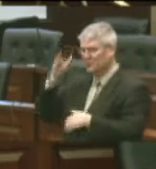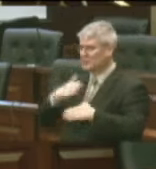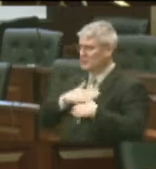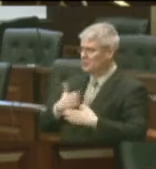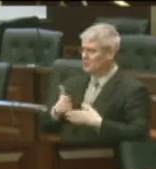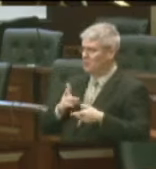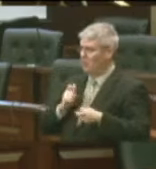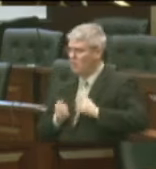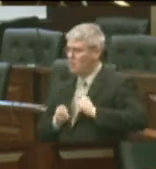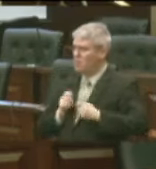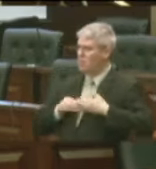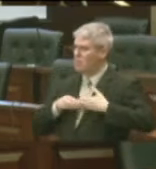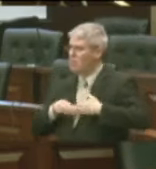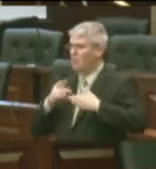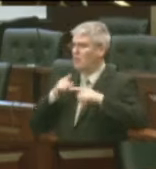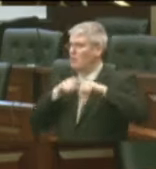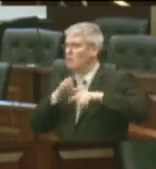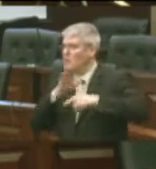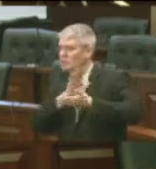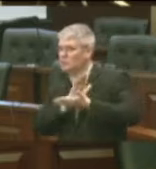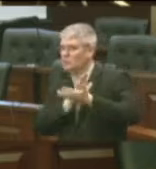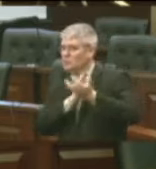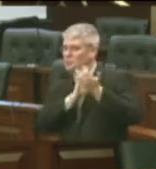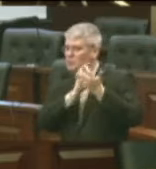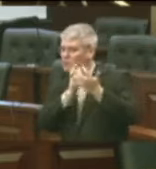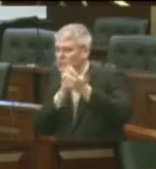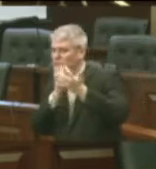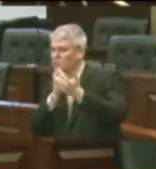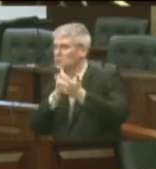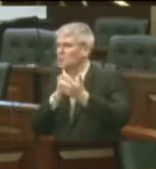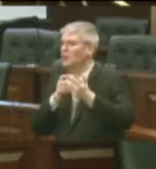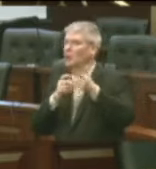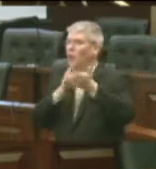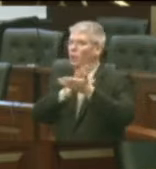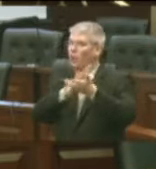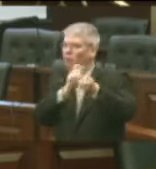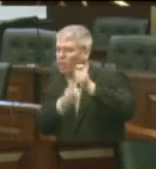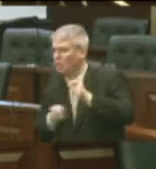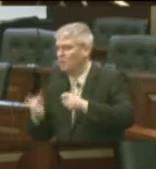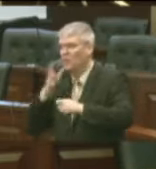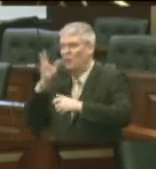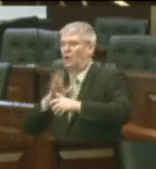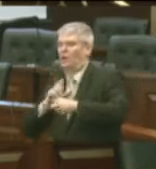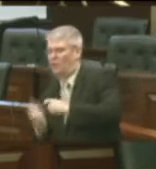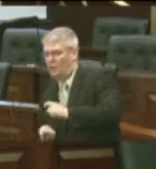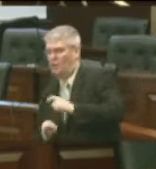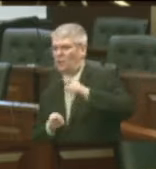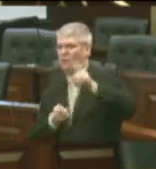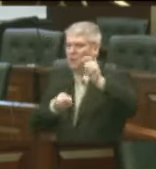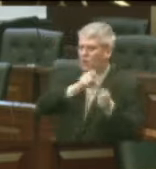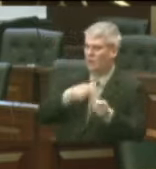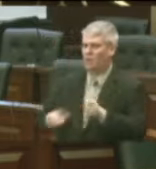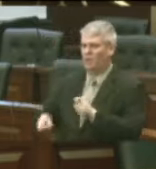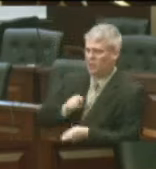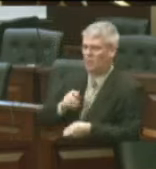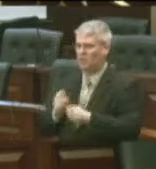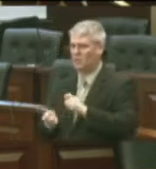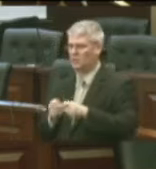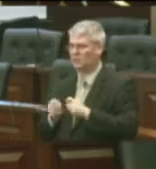are hopeful that with this opportunity that parents will see where their needs are best where it comes to